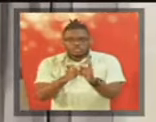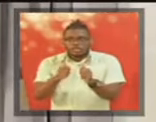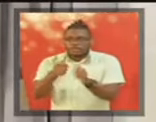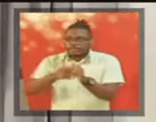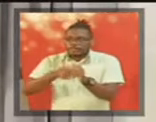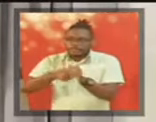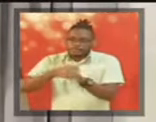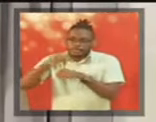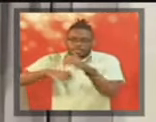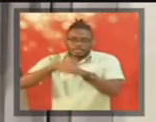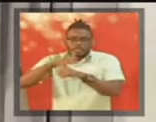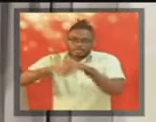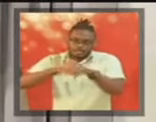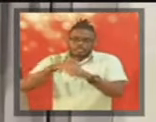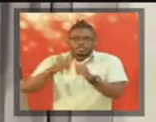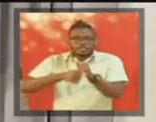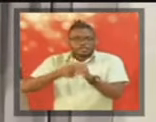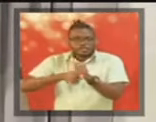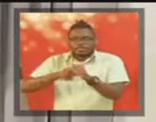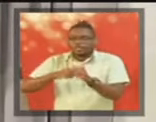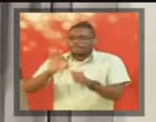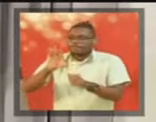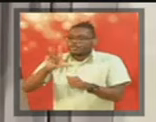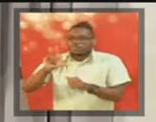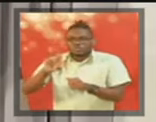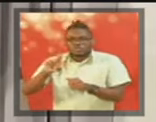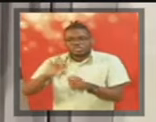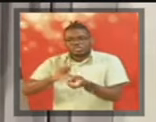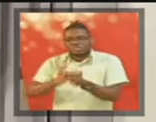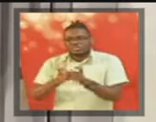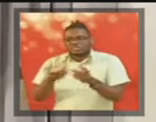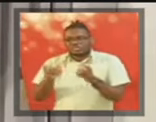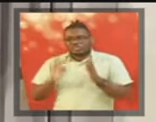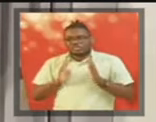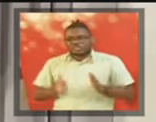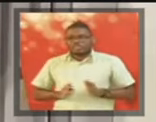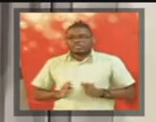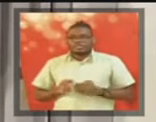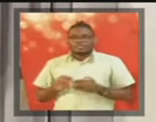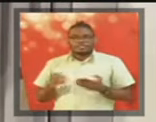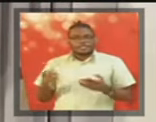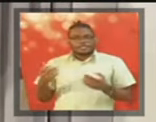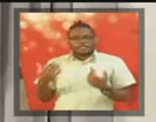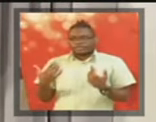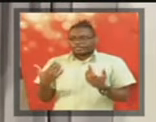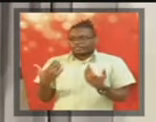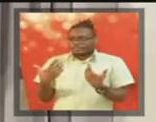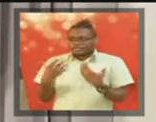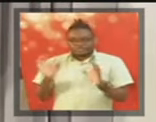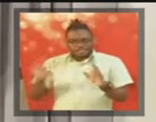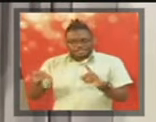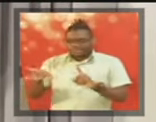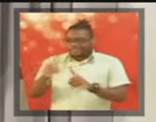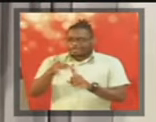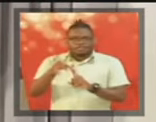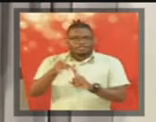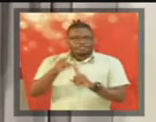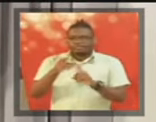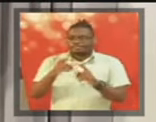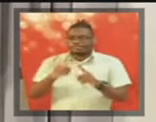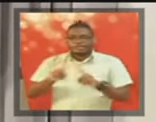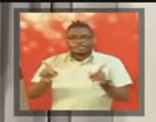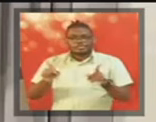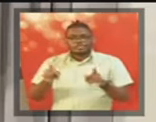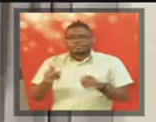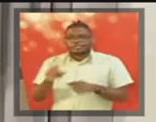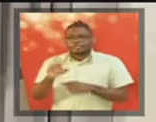there's no long-lasting immunity to one particular strain. As an example, we have things like yellow fever. Once you have vaccination for it, you have vaccination